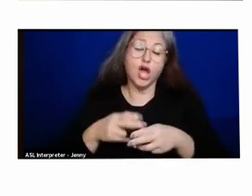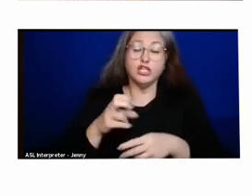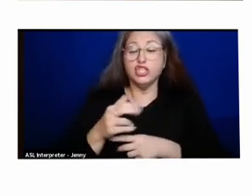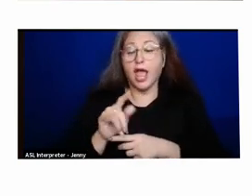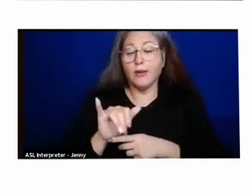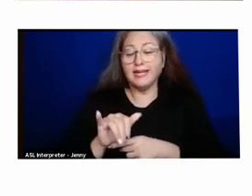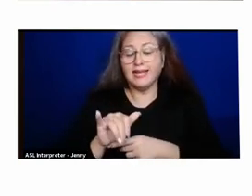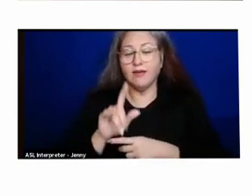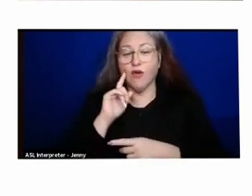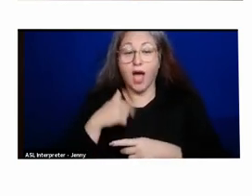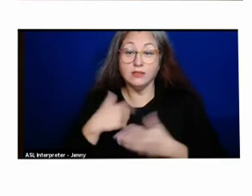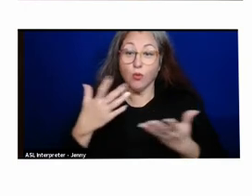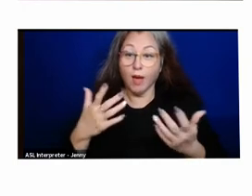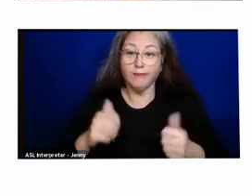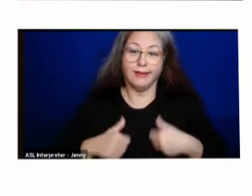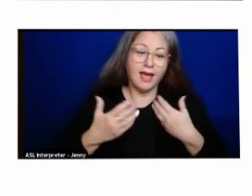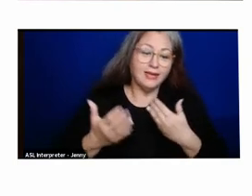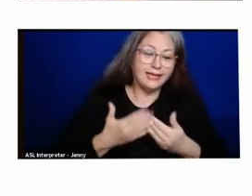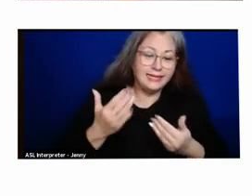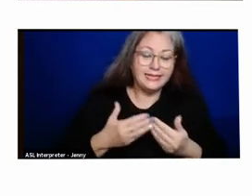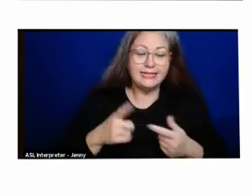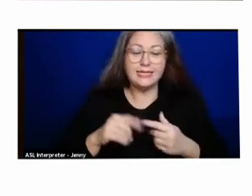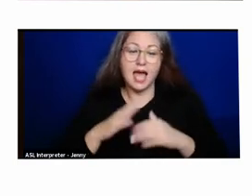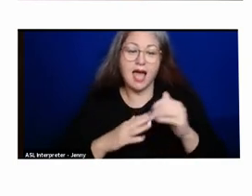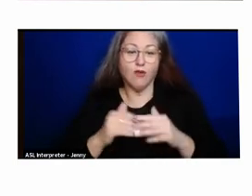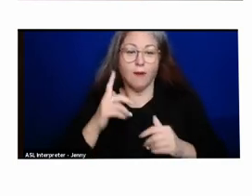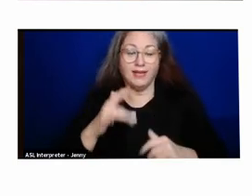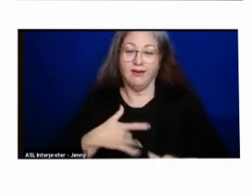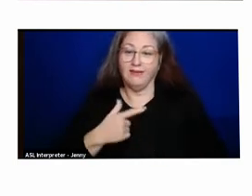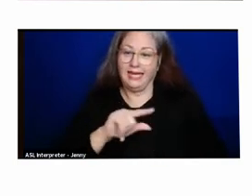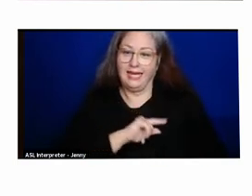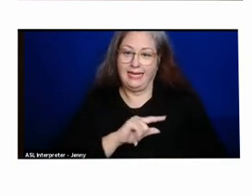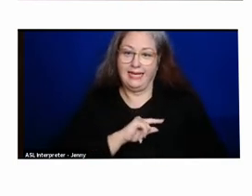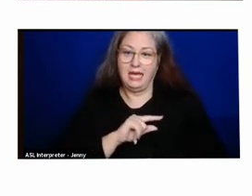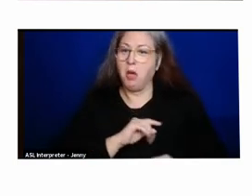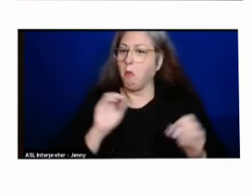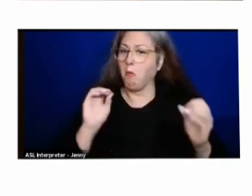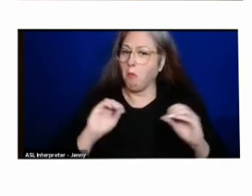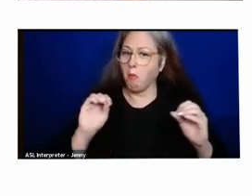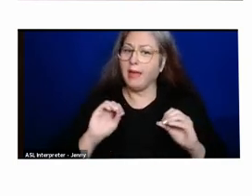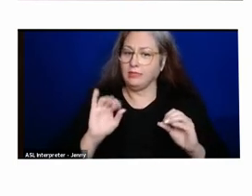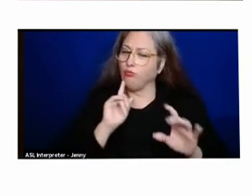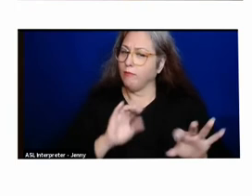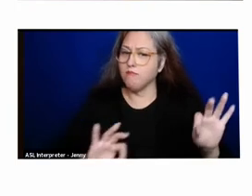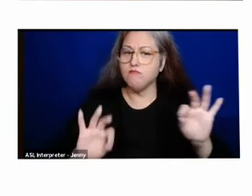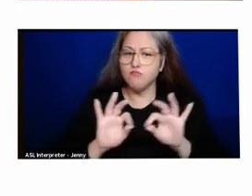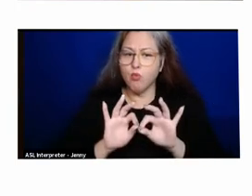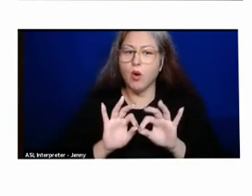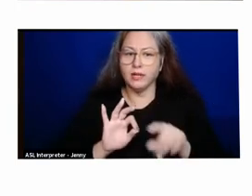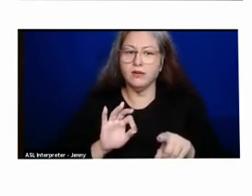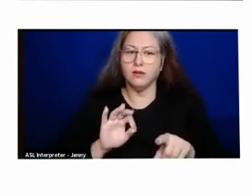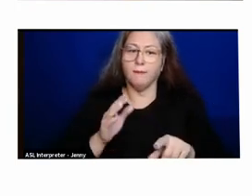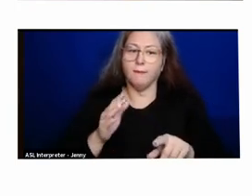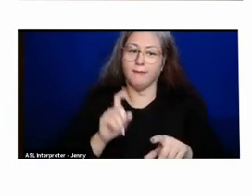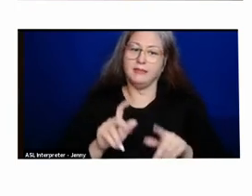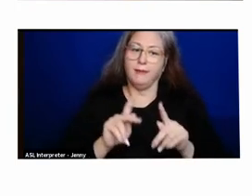our comfort, because a guilt-free outlet for the old is necessary to push the new. Now, before we delve back into